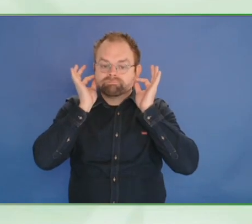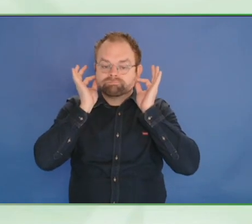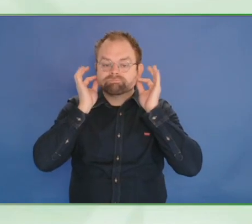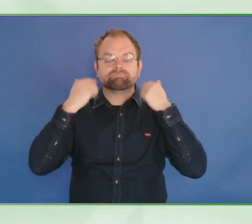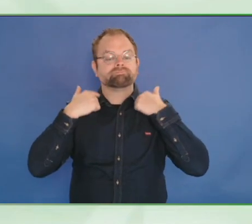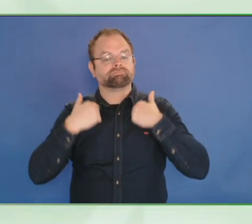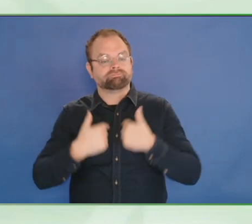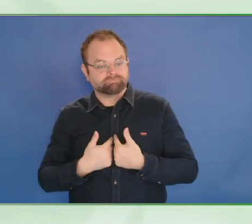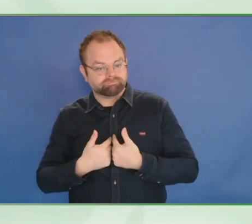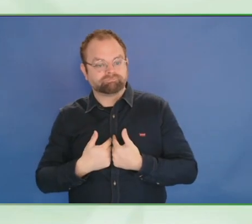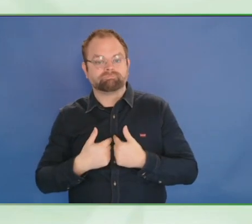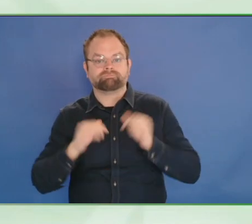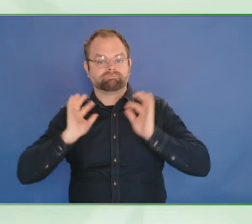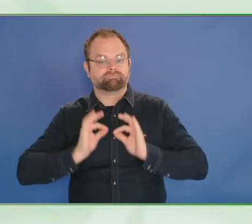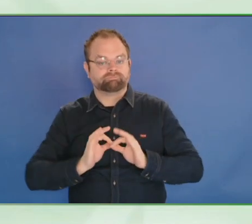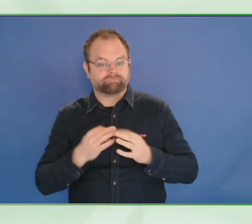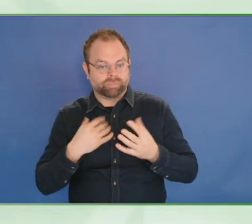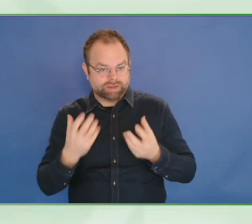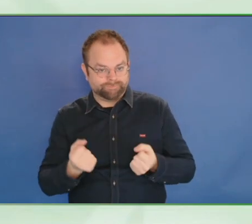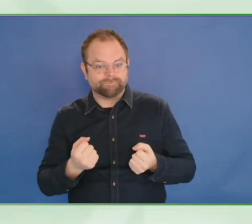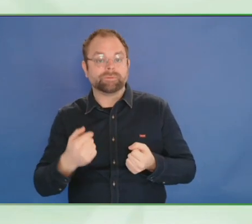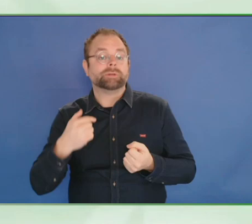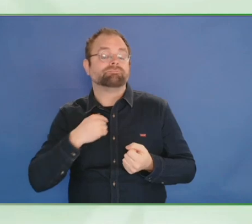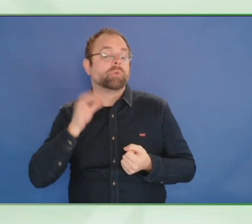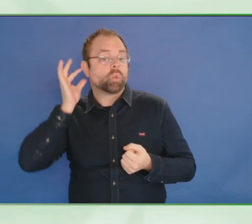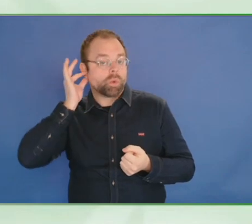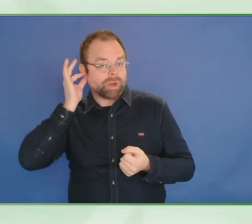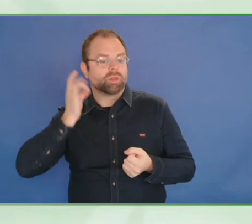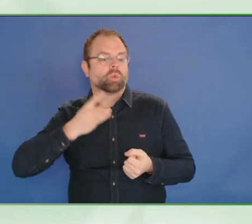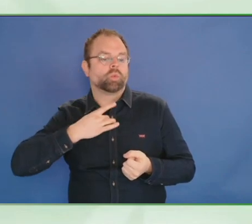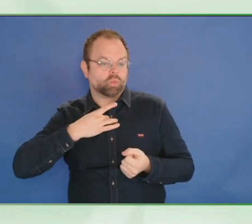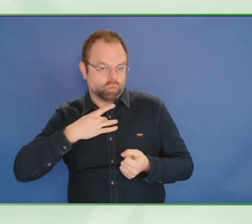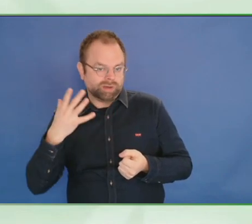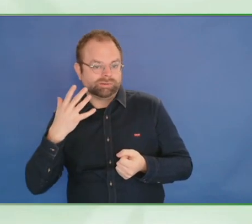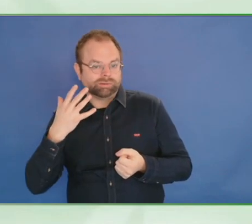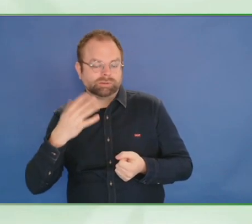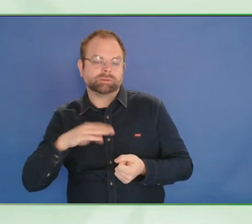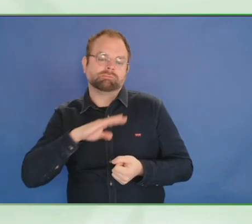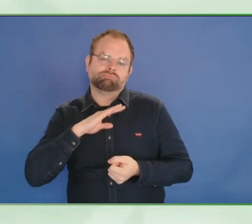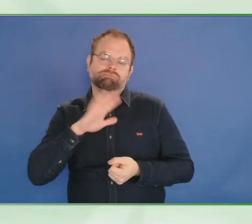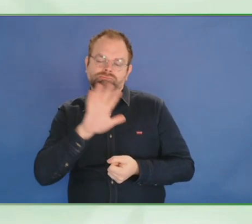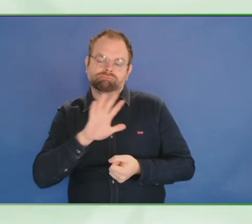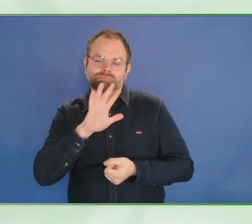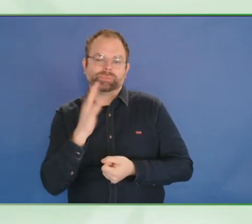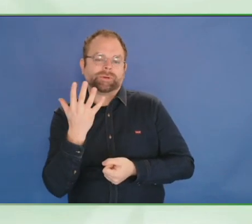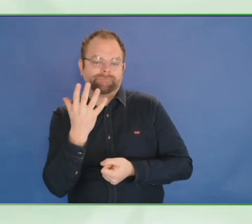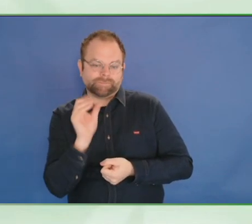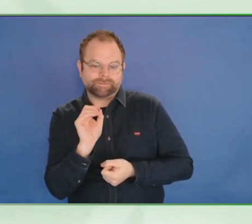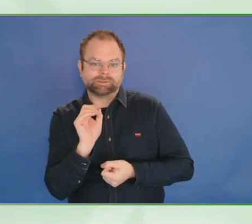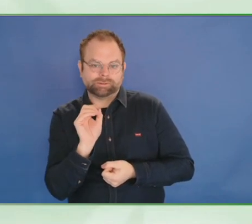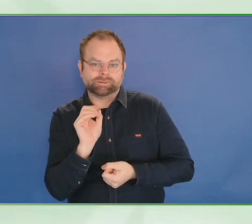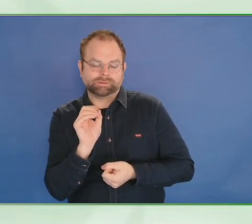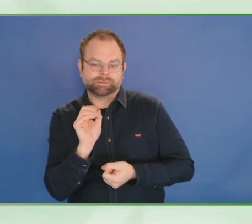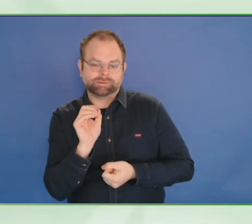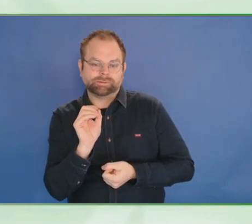white woman, age 50, around 50s. I think everyone is mentioning about the age.